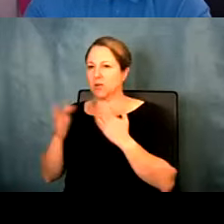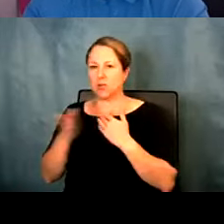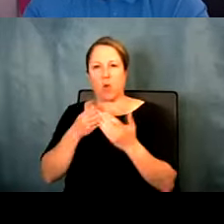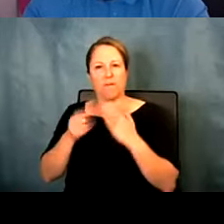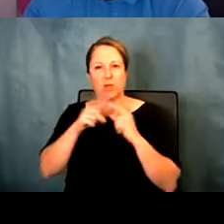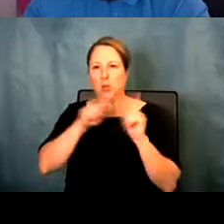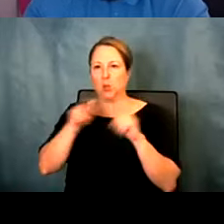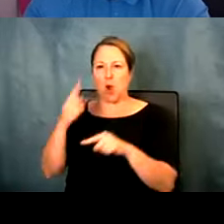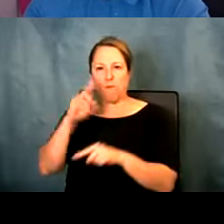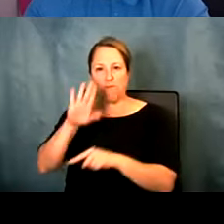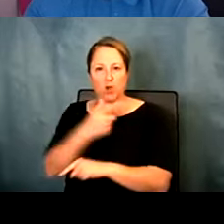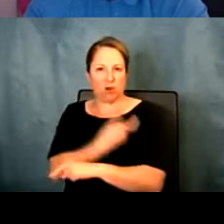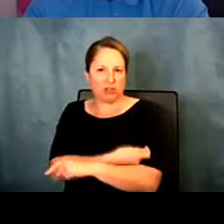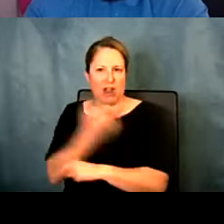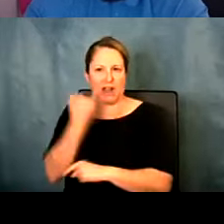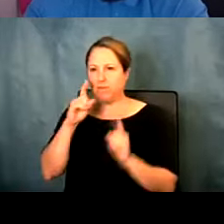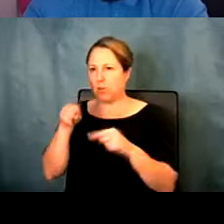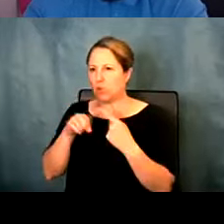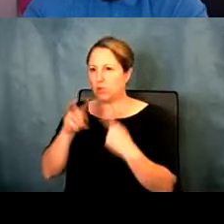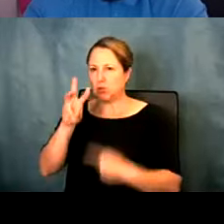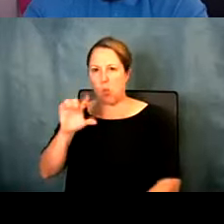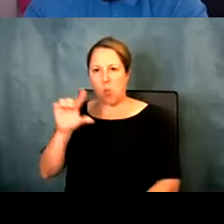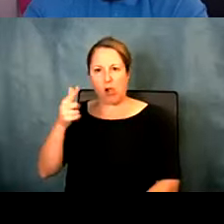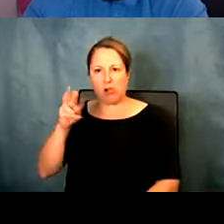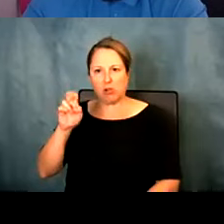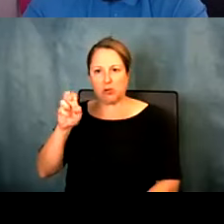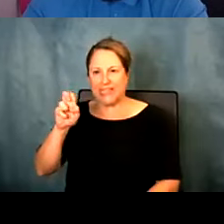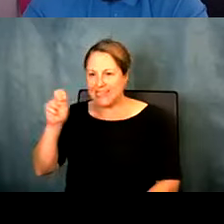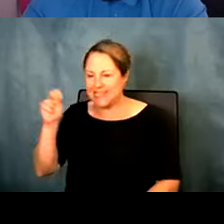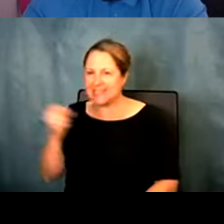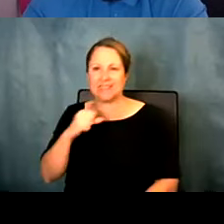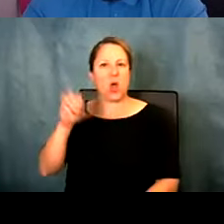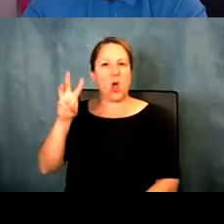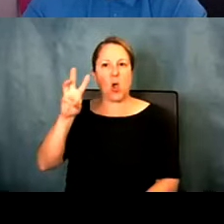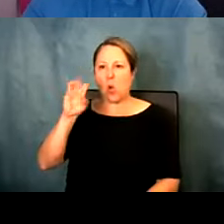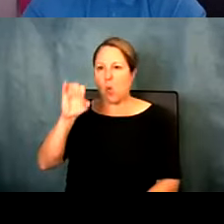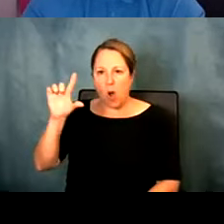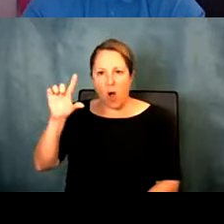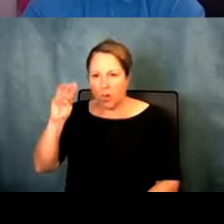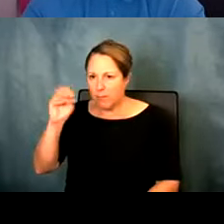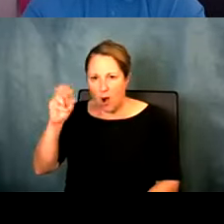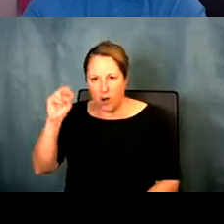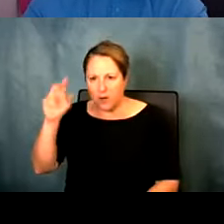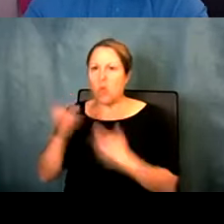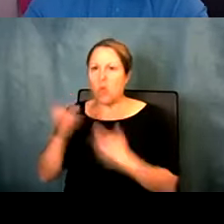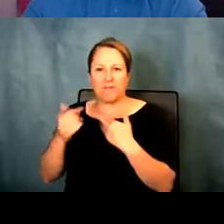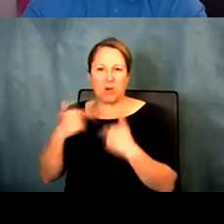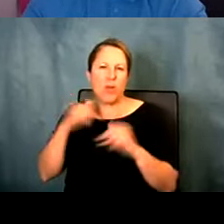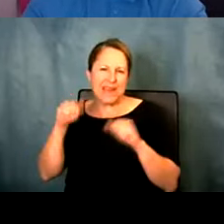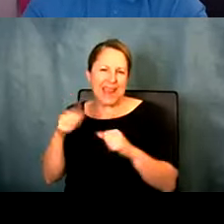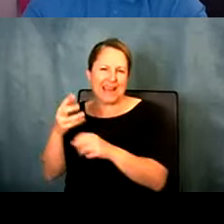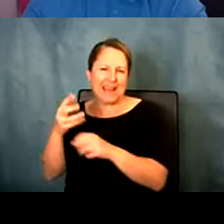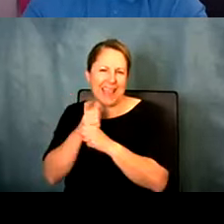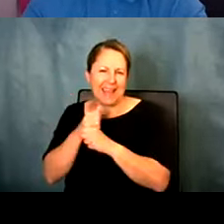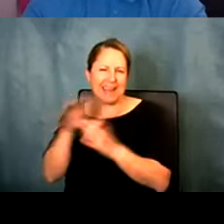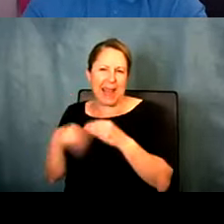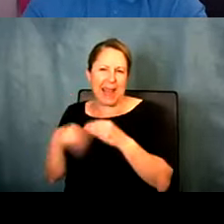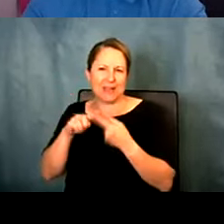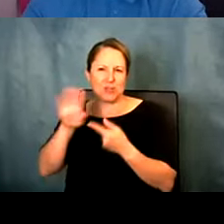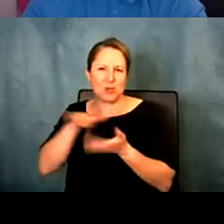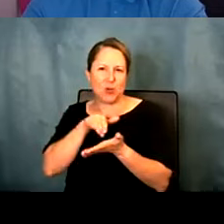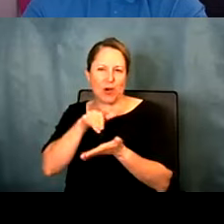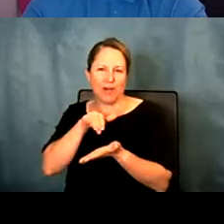So we're able to get, if you go to Walgreens, if you go to Walmart, we're able to get it and put it in your medical record. Just because of the nature